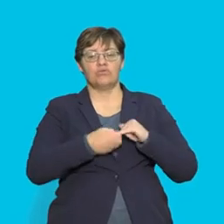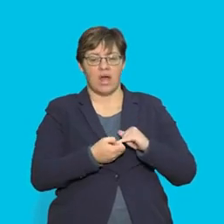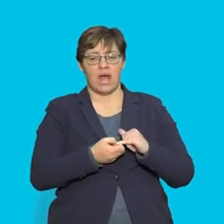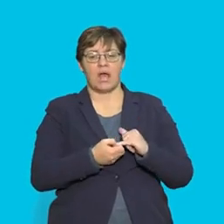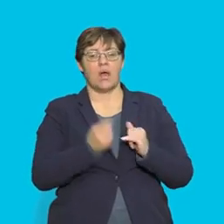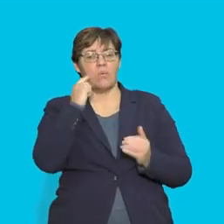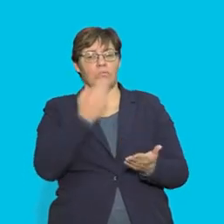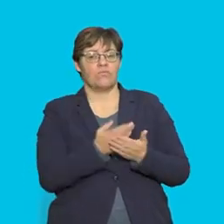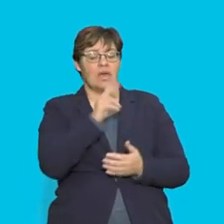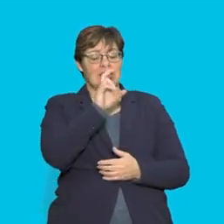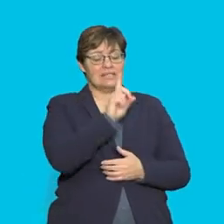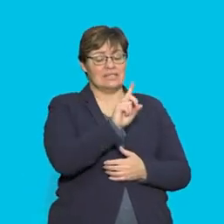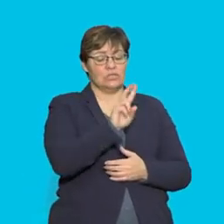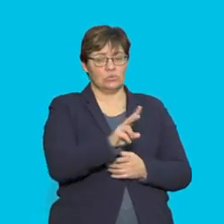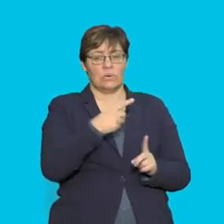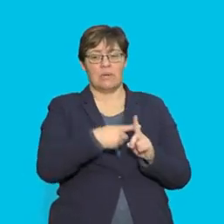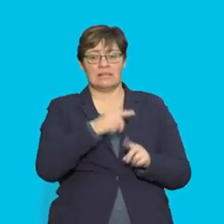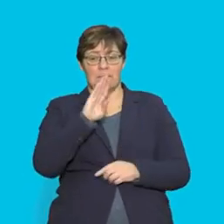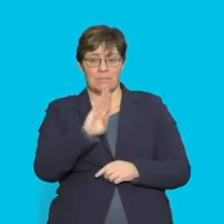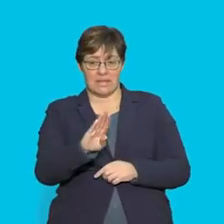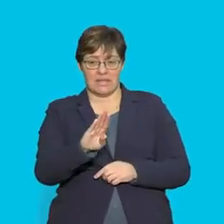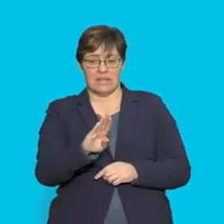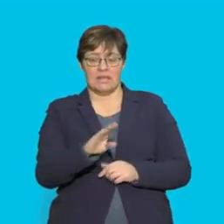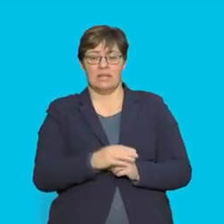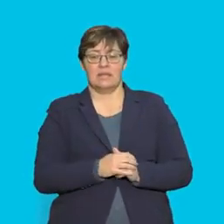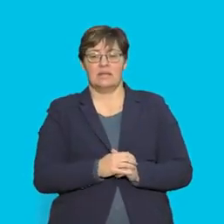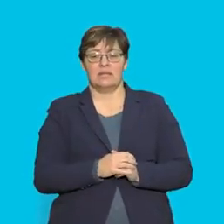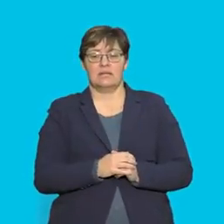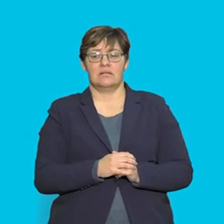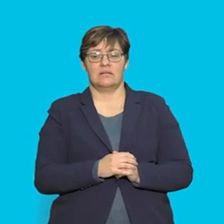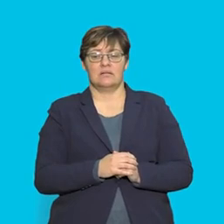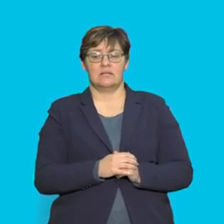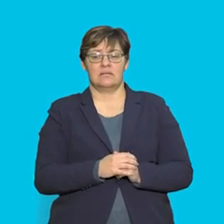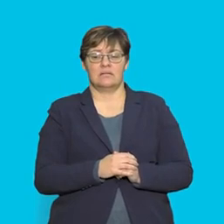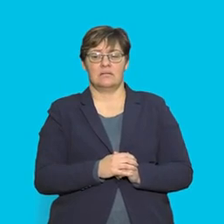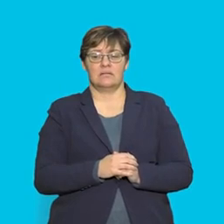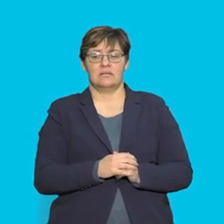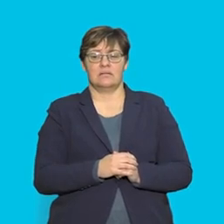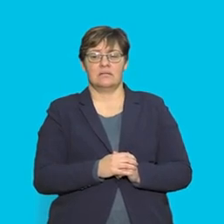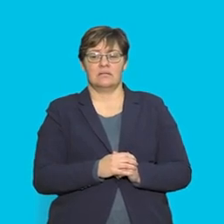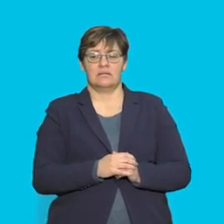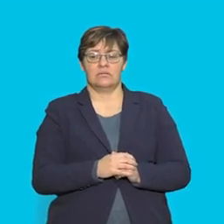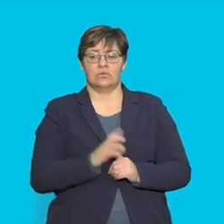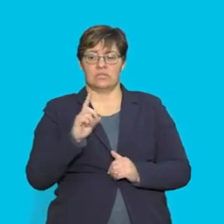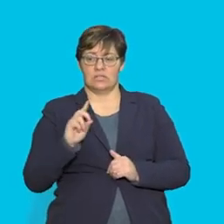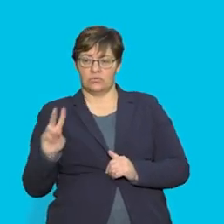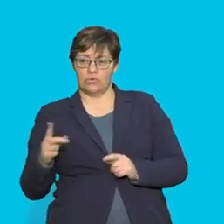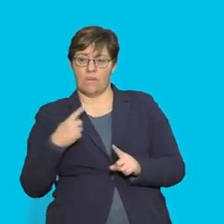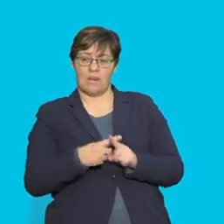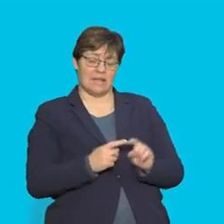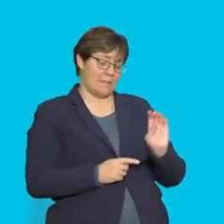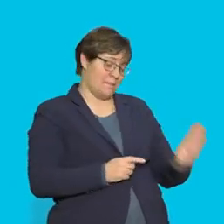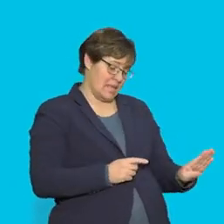that D2 plus B, right? So D2, which is this, plus B is equals